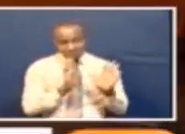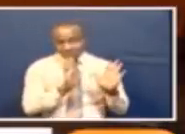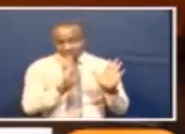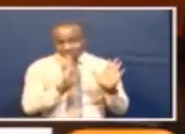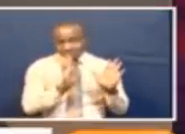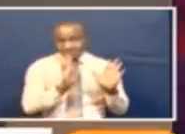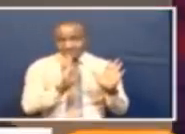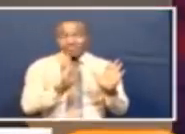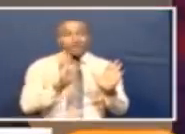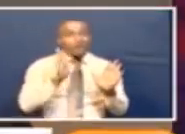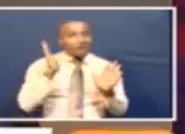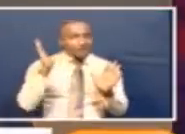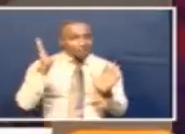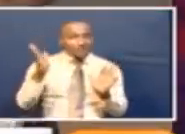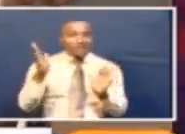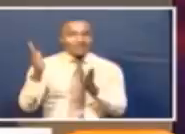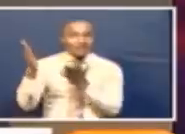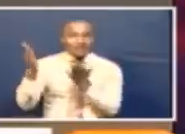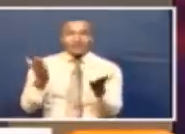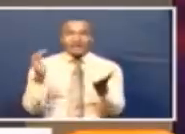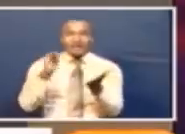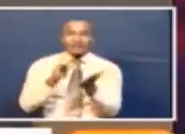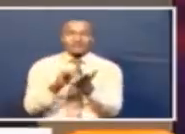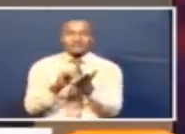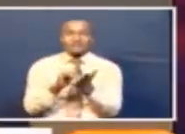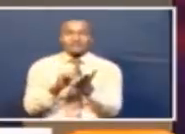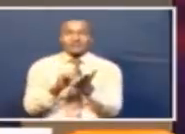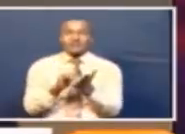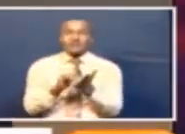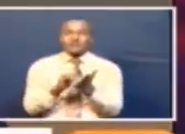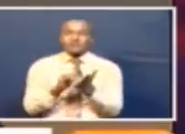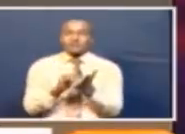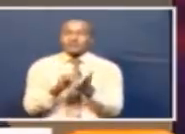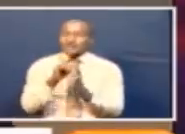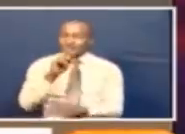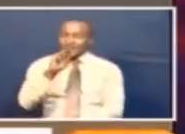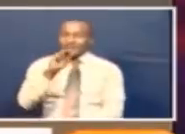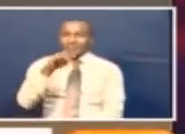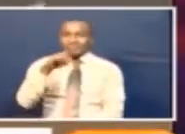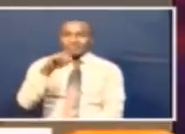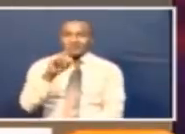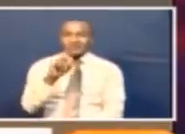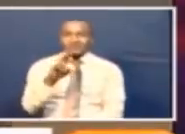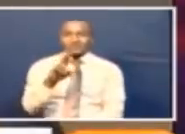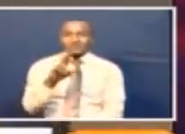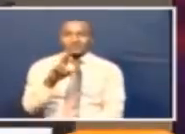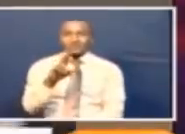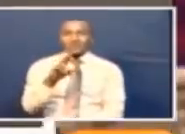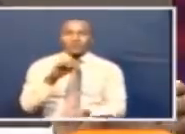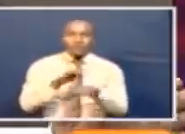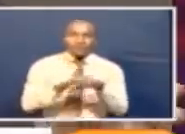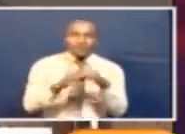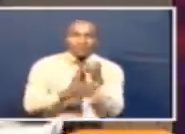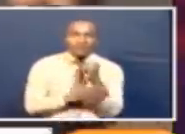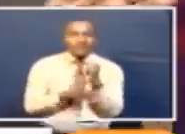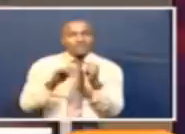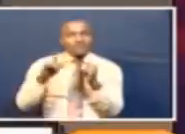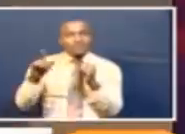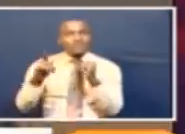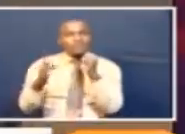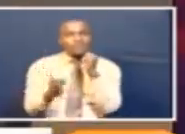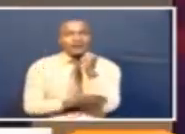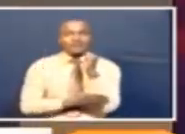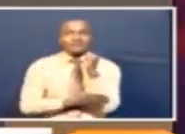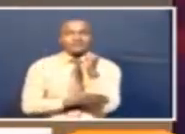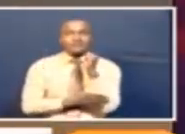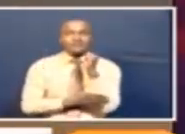again in the future. Those are your words, Dr. Ouma Oluga, KMPDU. I won't say now good and bad. It's clearly very bad for him that he can use such